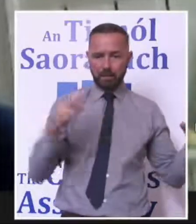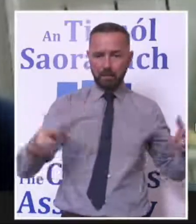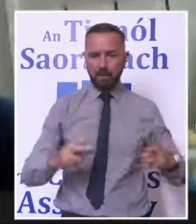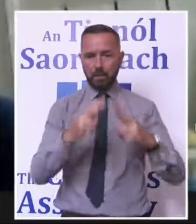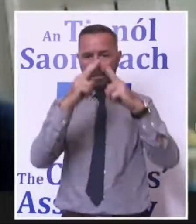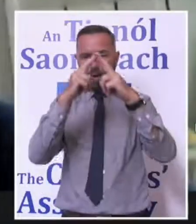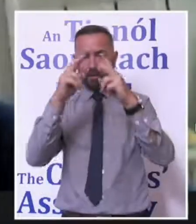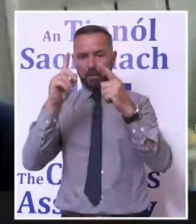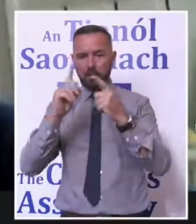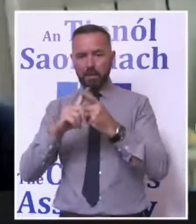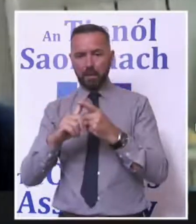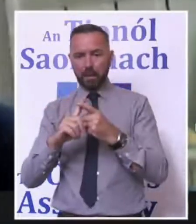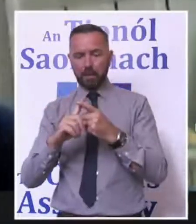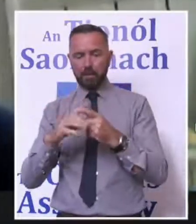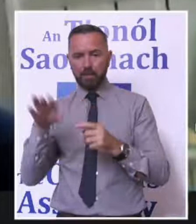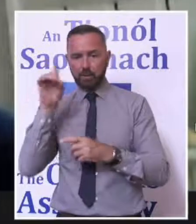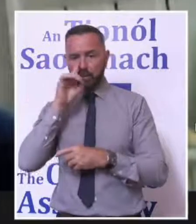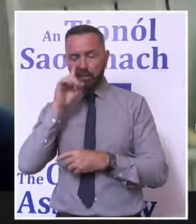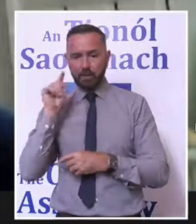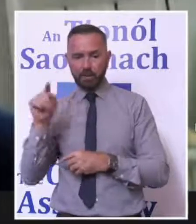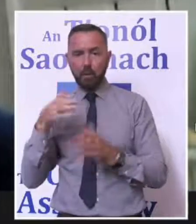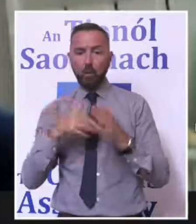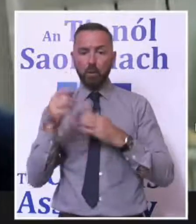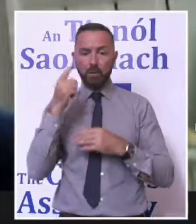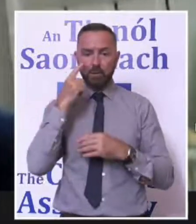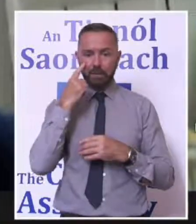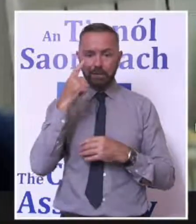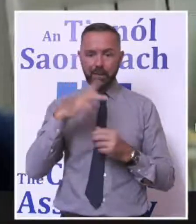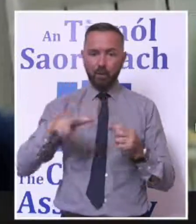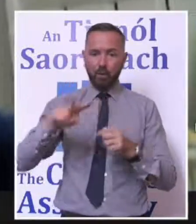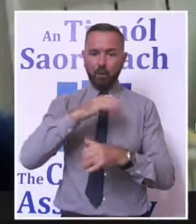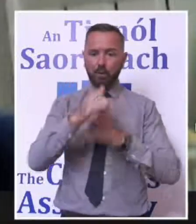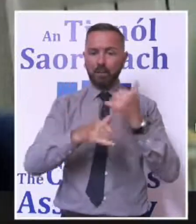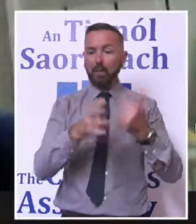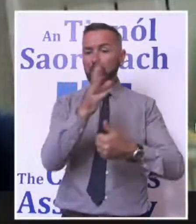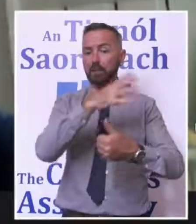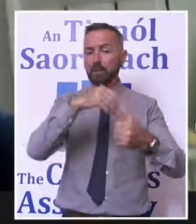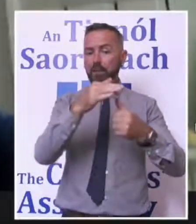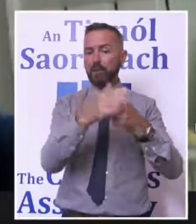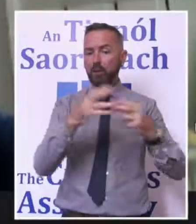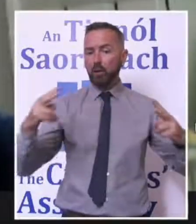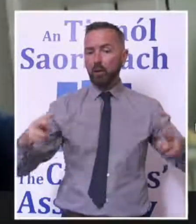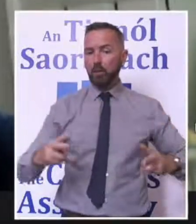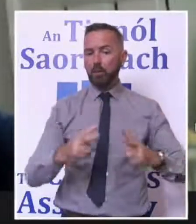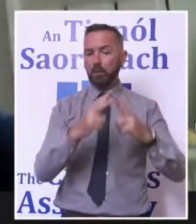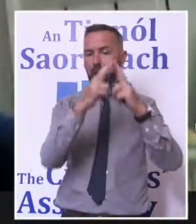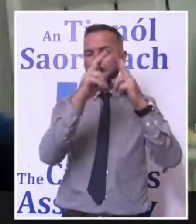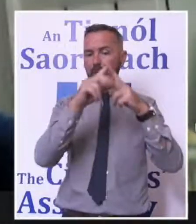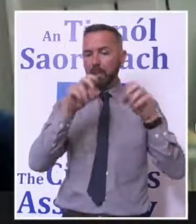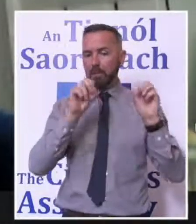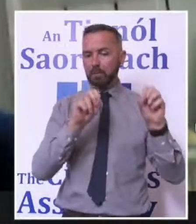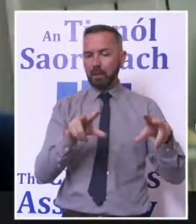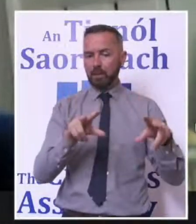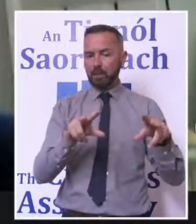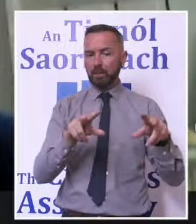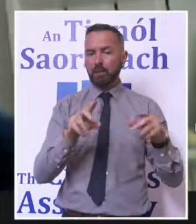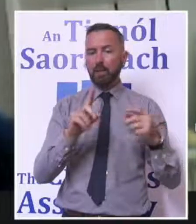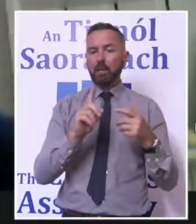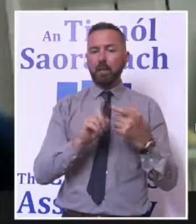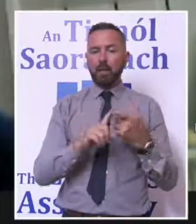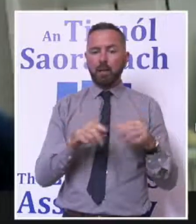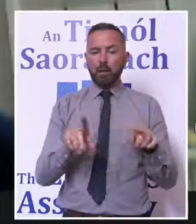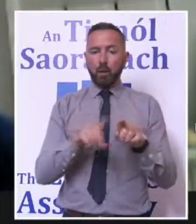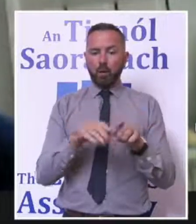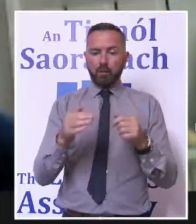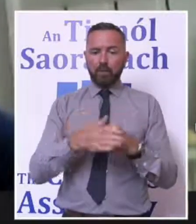what we have seen over the years, particularly for Paris and also Manchester, and increasingly also